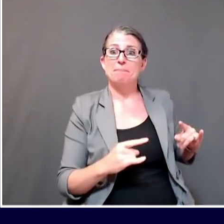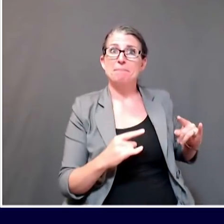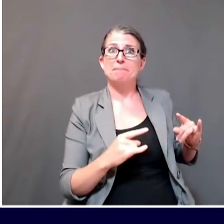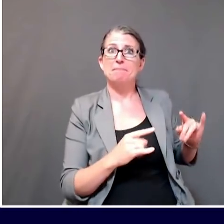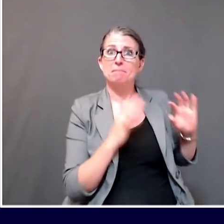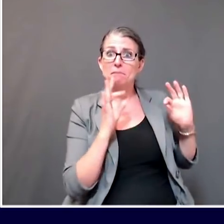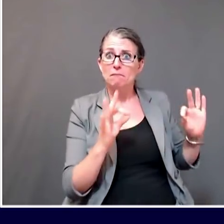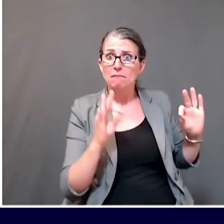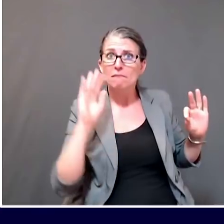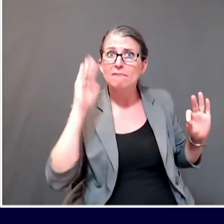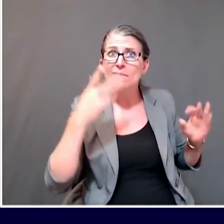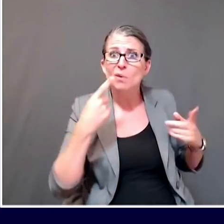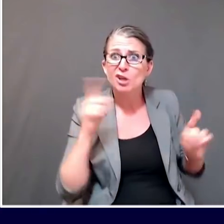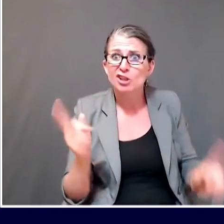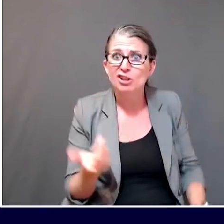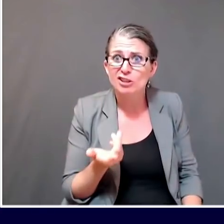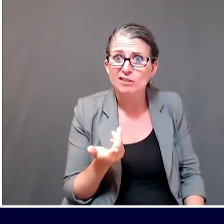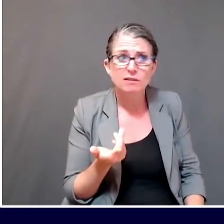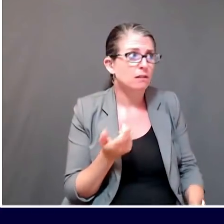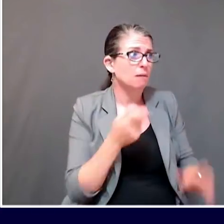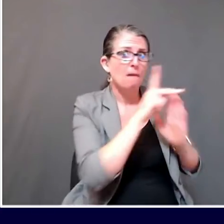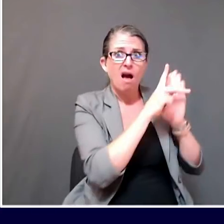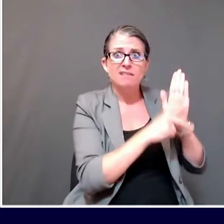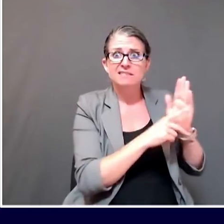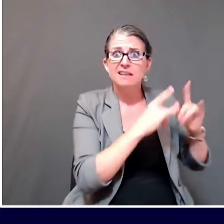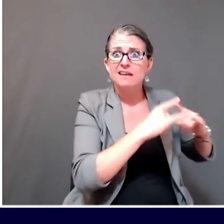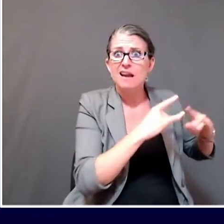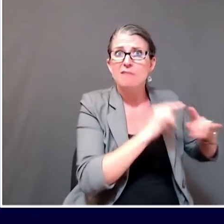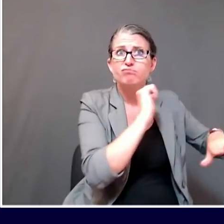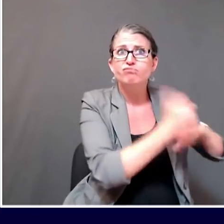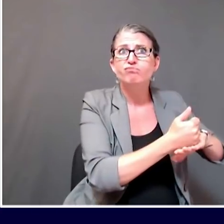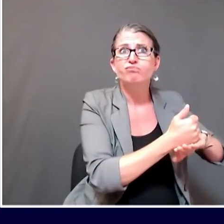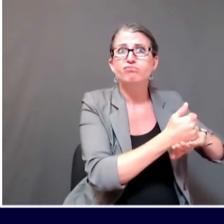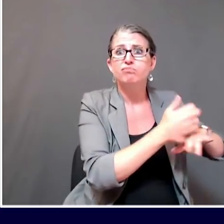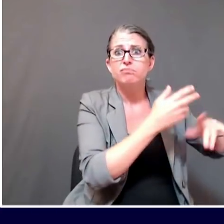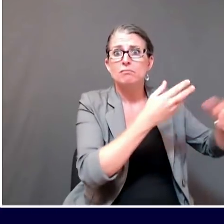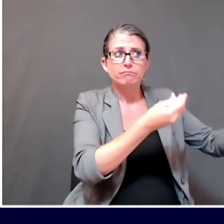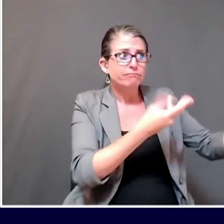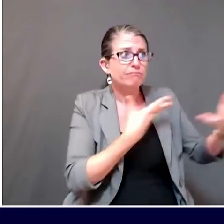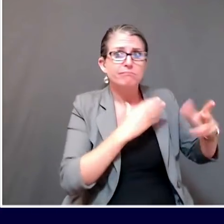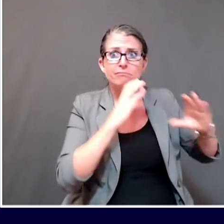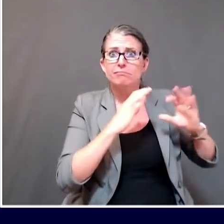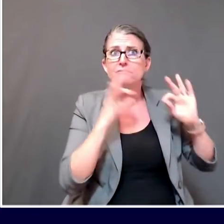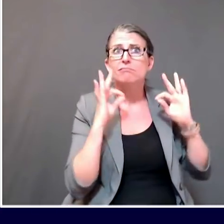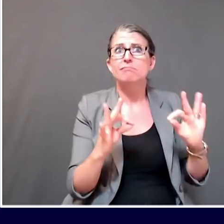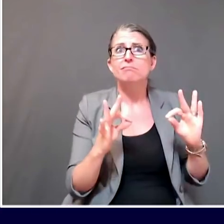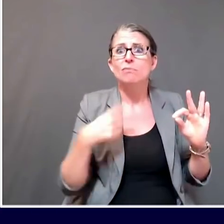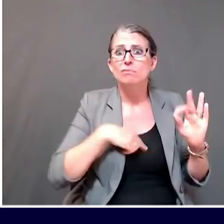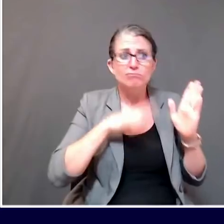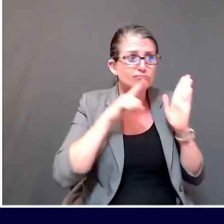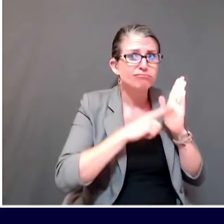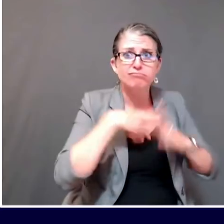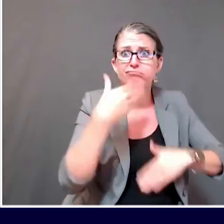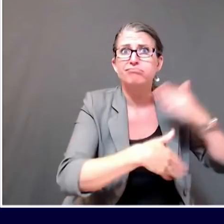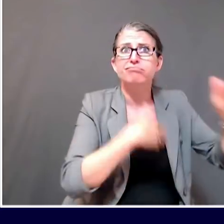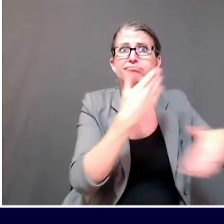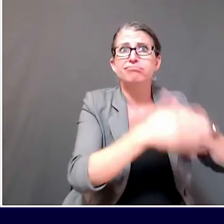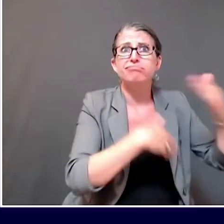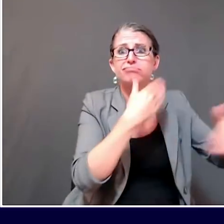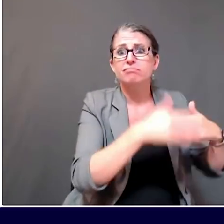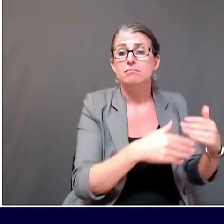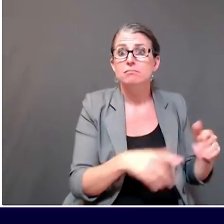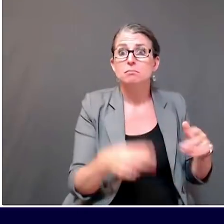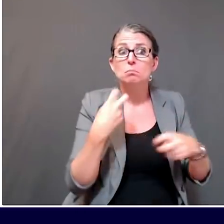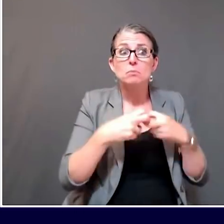from a reporting or an investigation perspective that didn't happen that we need to fix immediately and course correct? Fortunately,